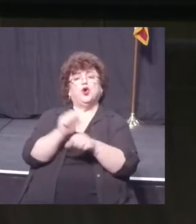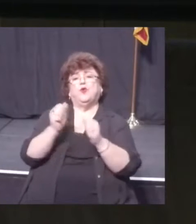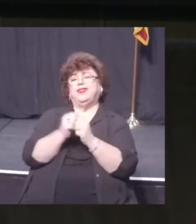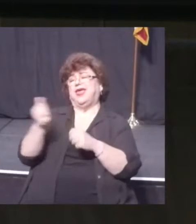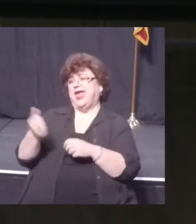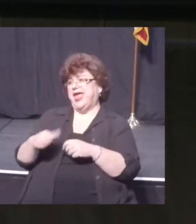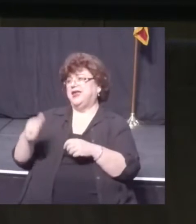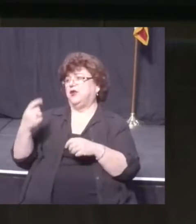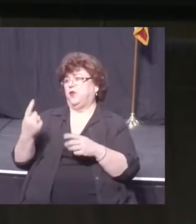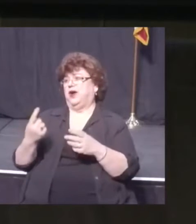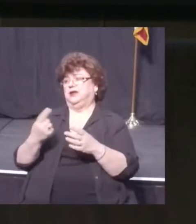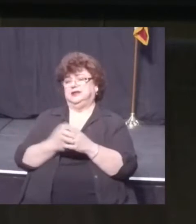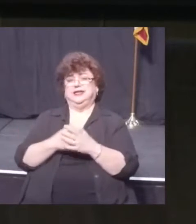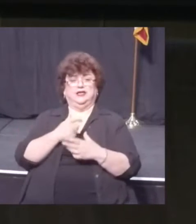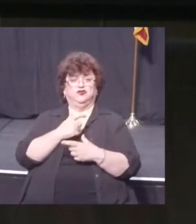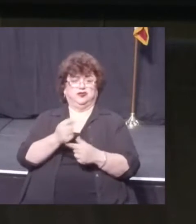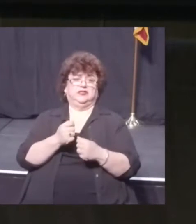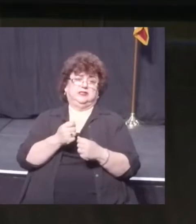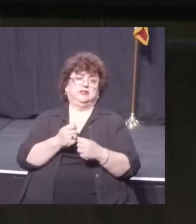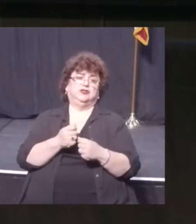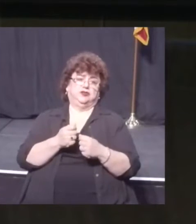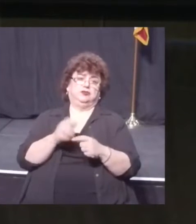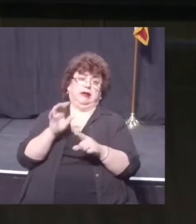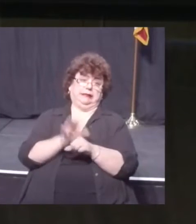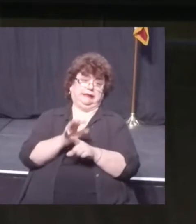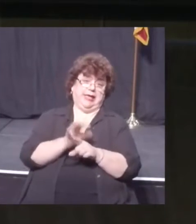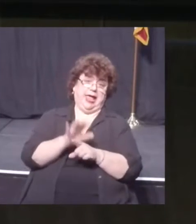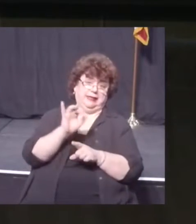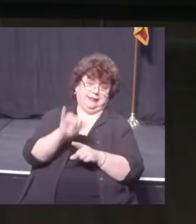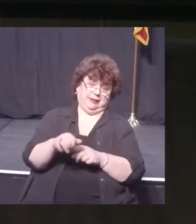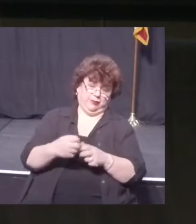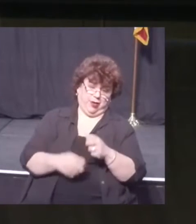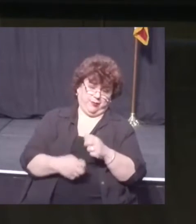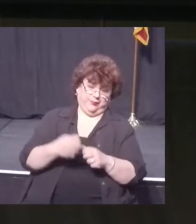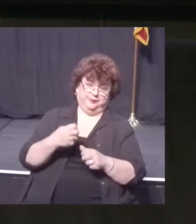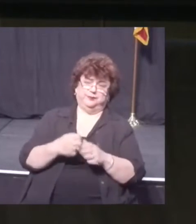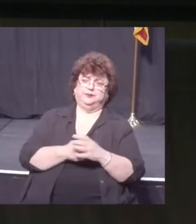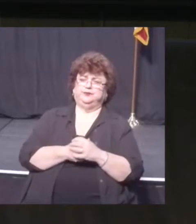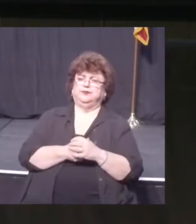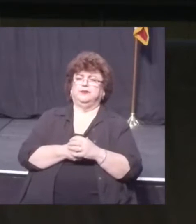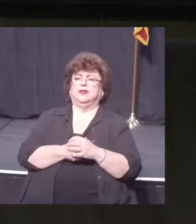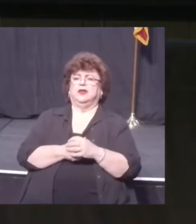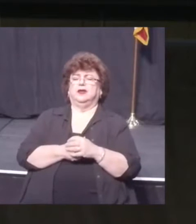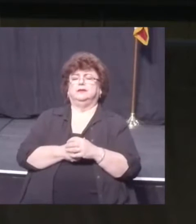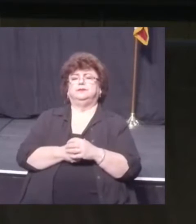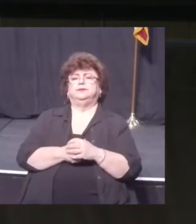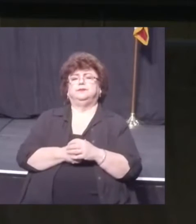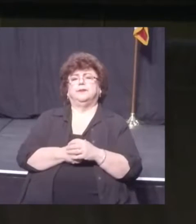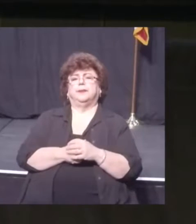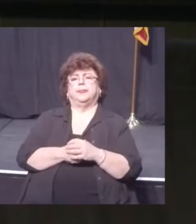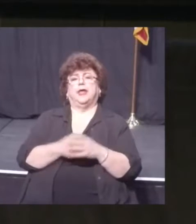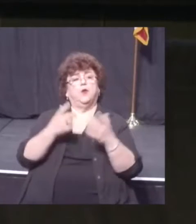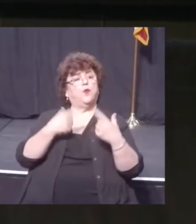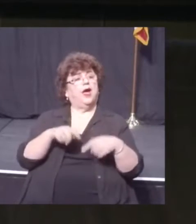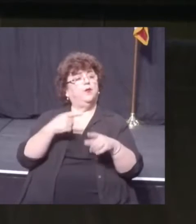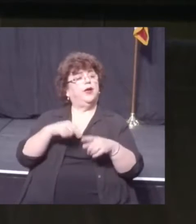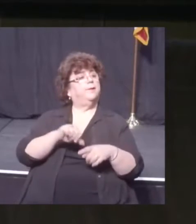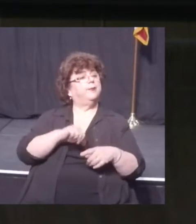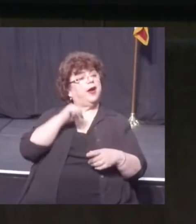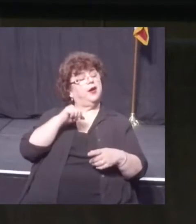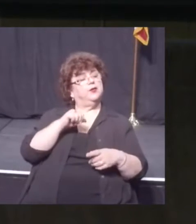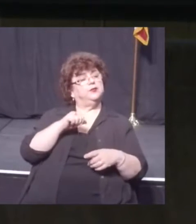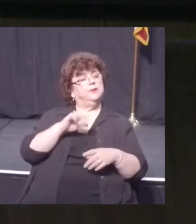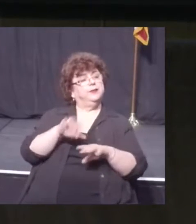anyone interested in attacking the problem. And speaking of attacking a problem, while we're proud to